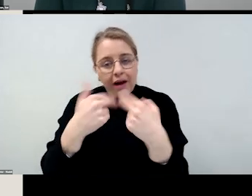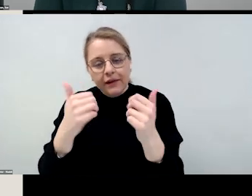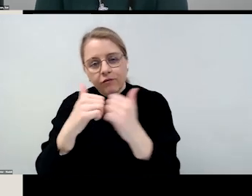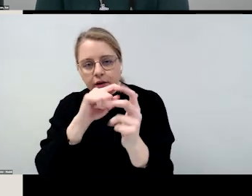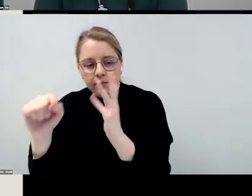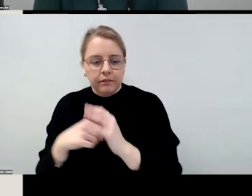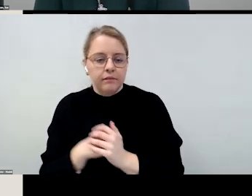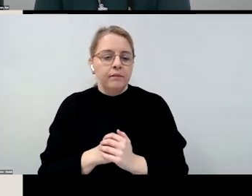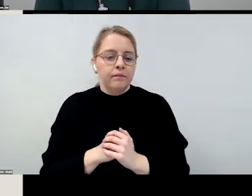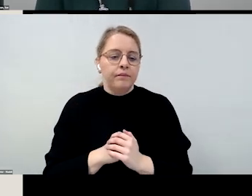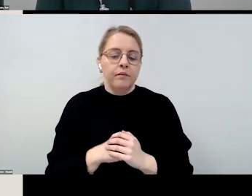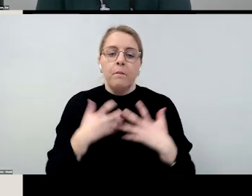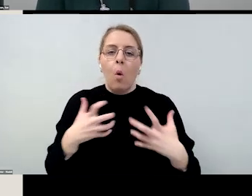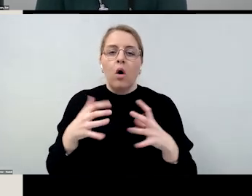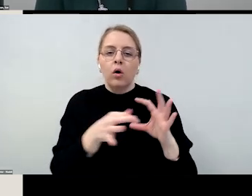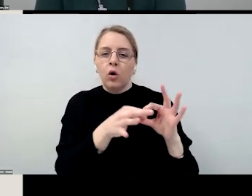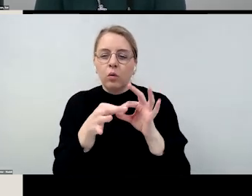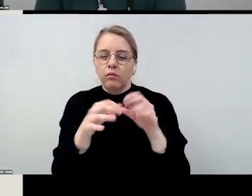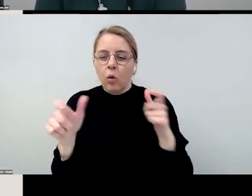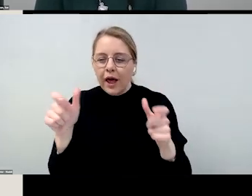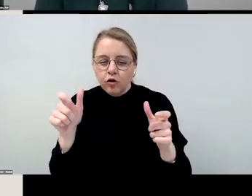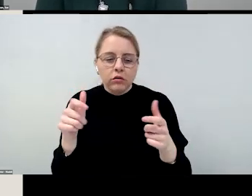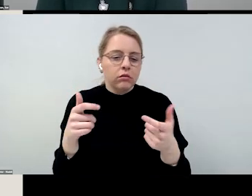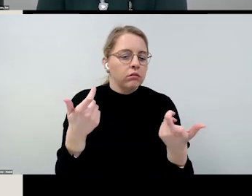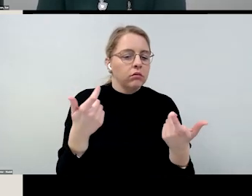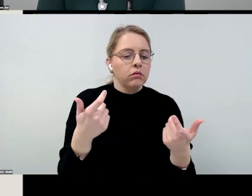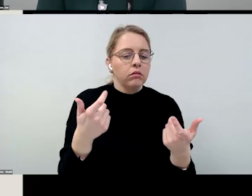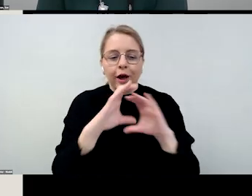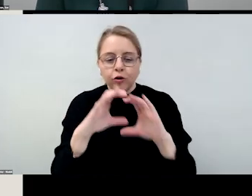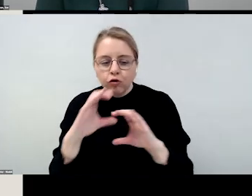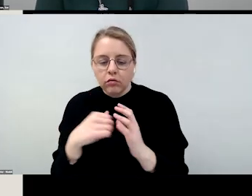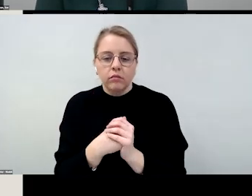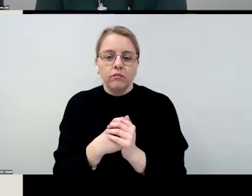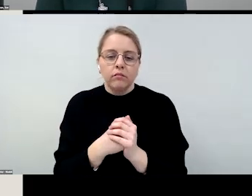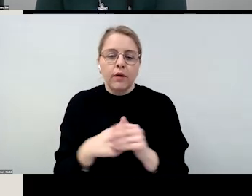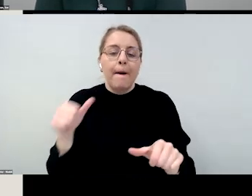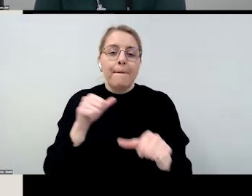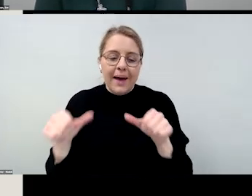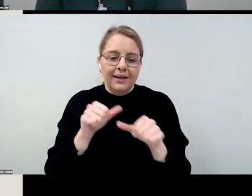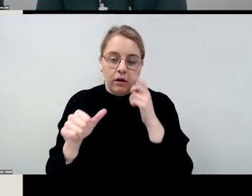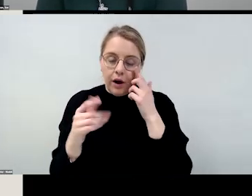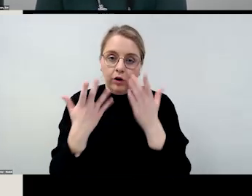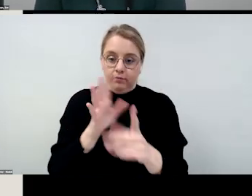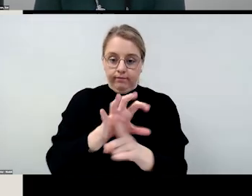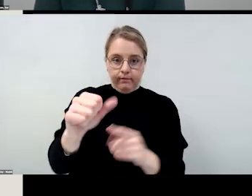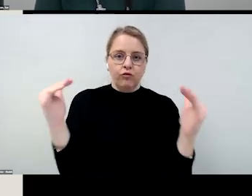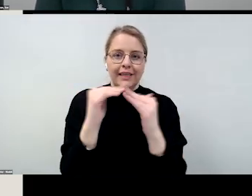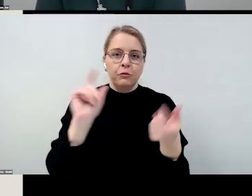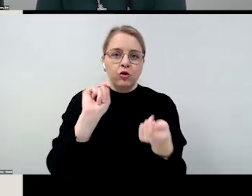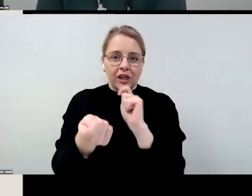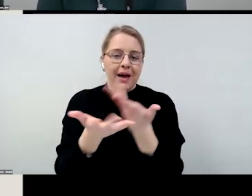networks. Coordination and communication of care, and better implementation and identification of